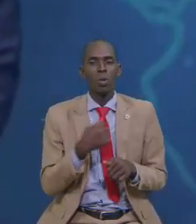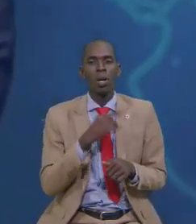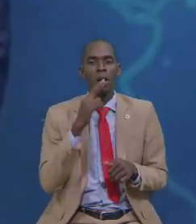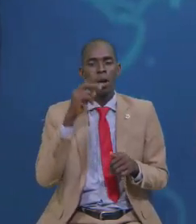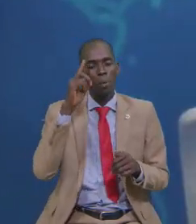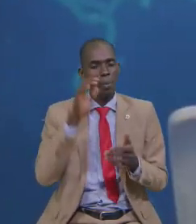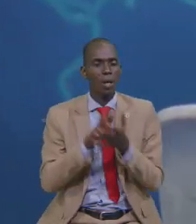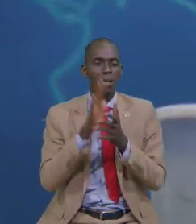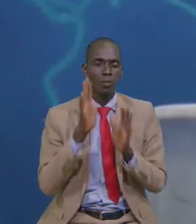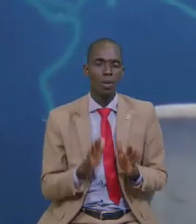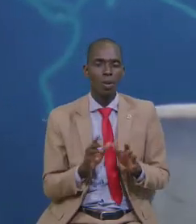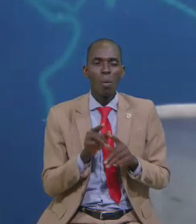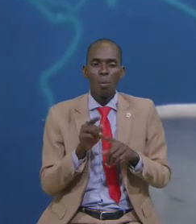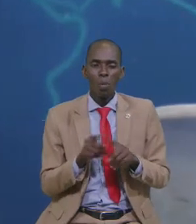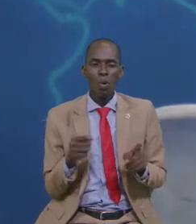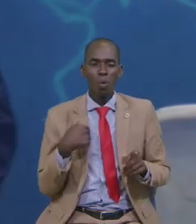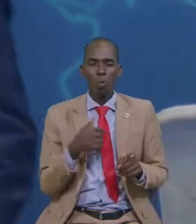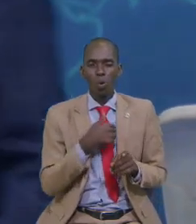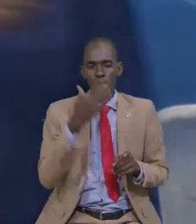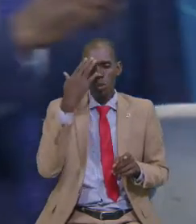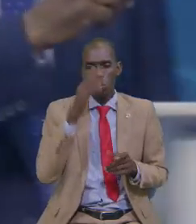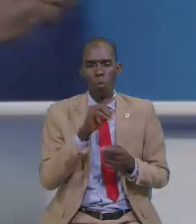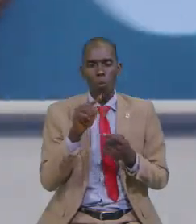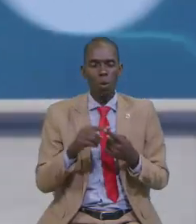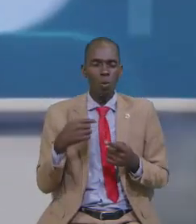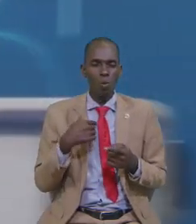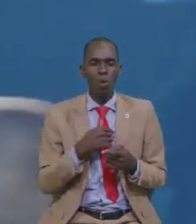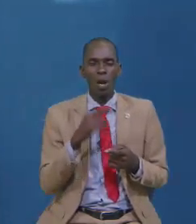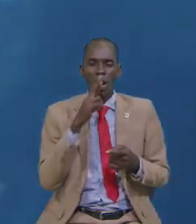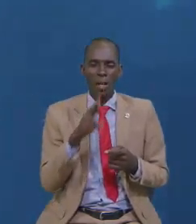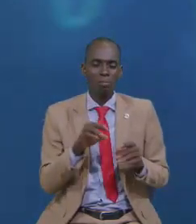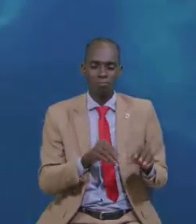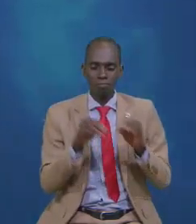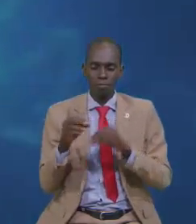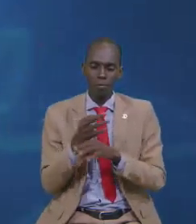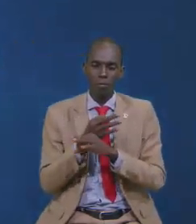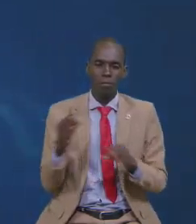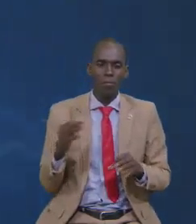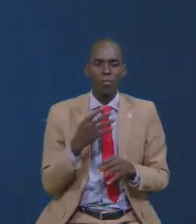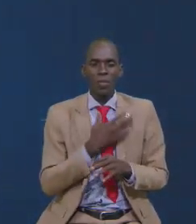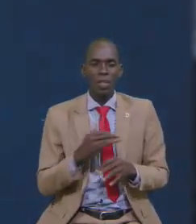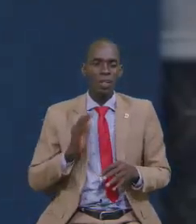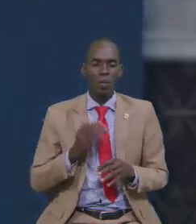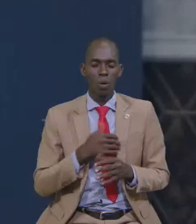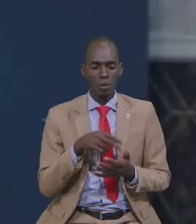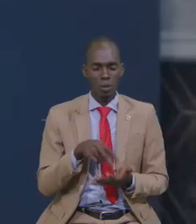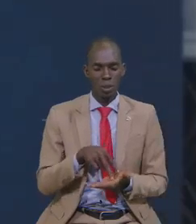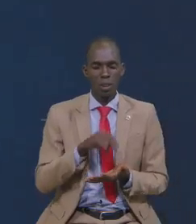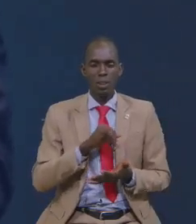delivered, when we know we're set free, and our walk, and our standing, and